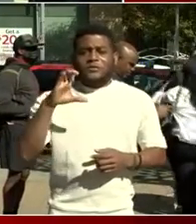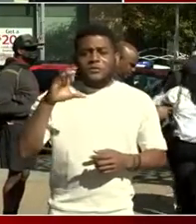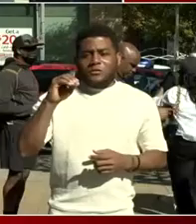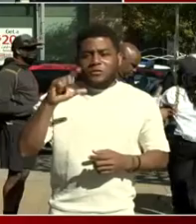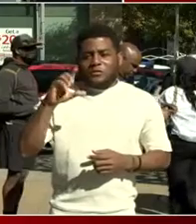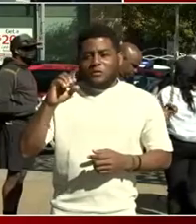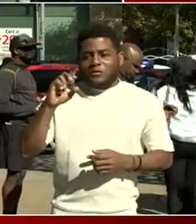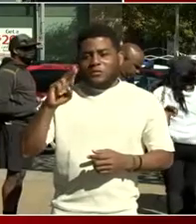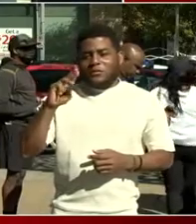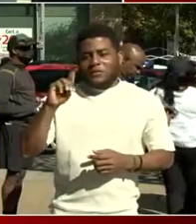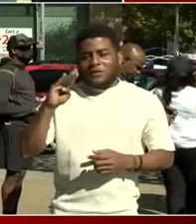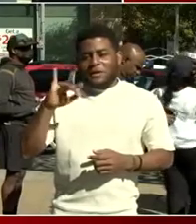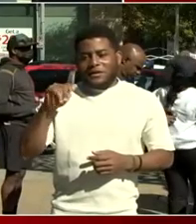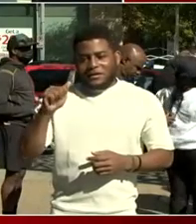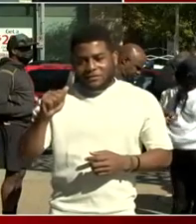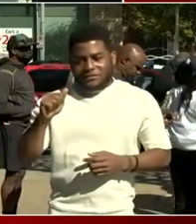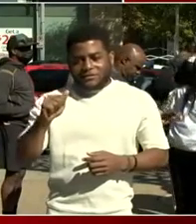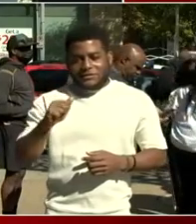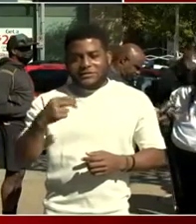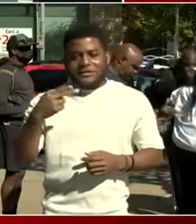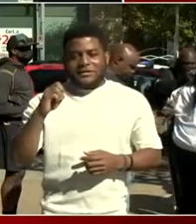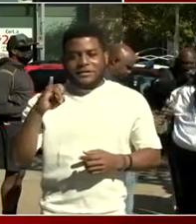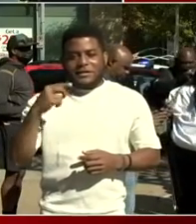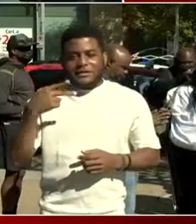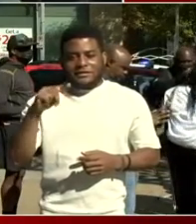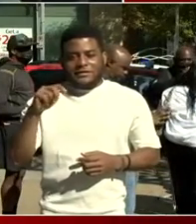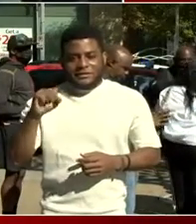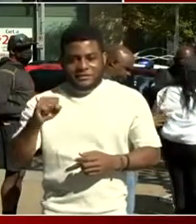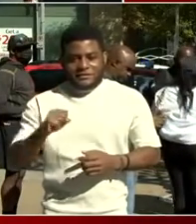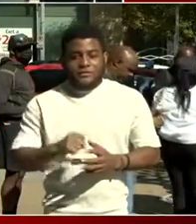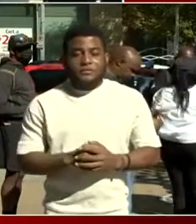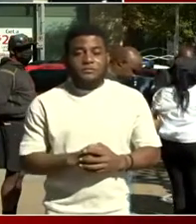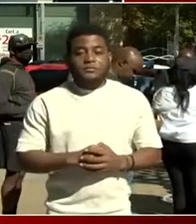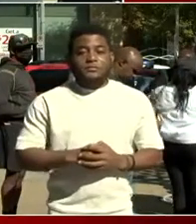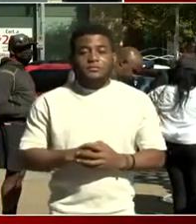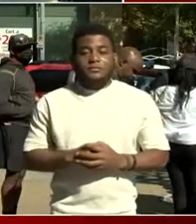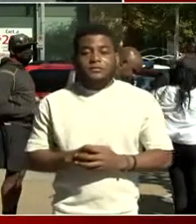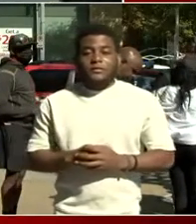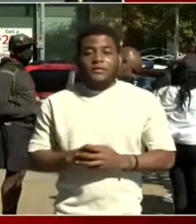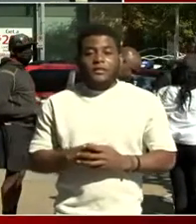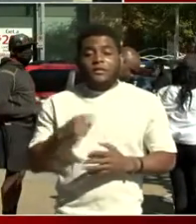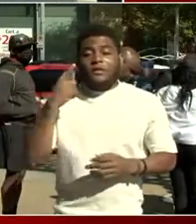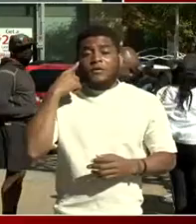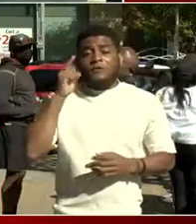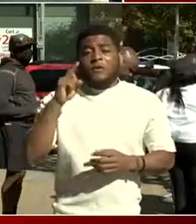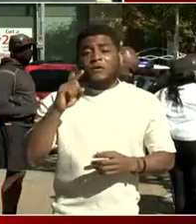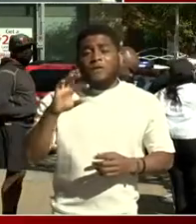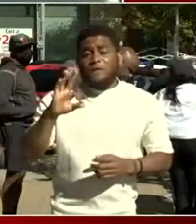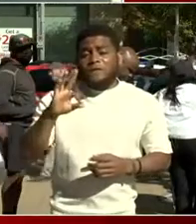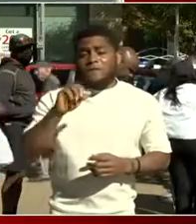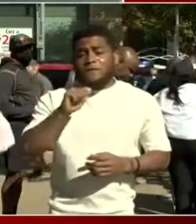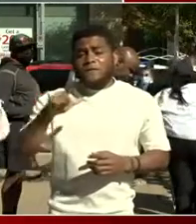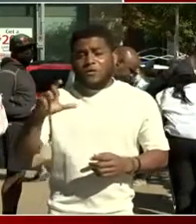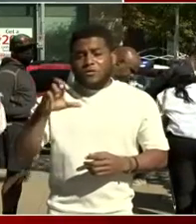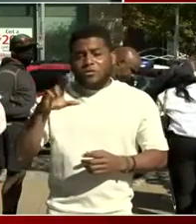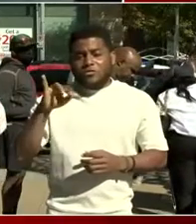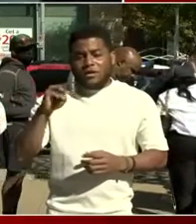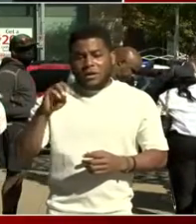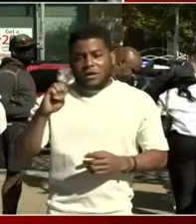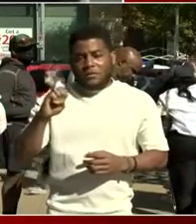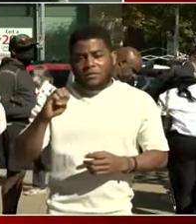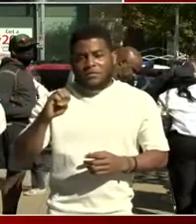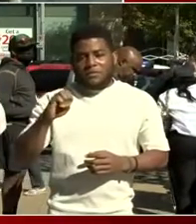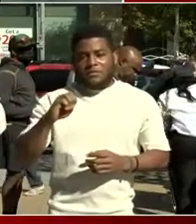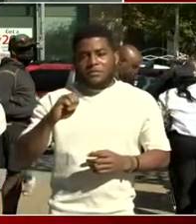the 2021 Fall Crime Prevention Initiative. We know that we